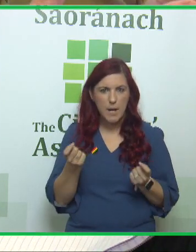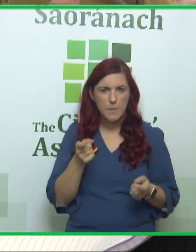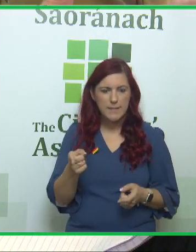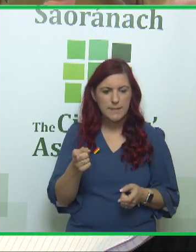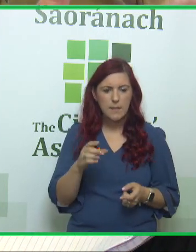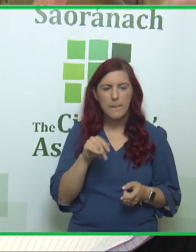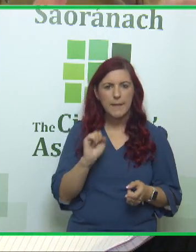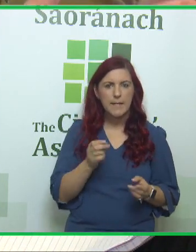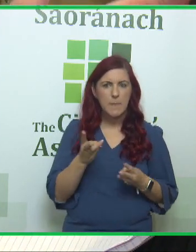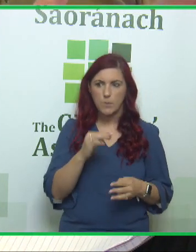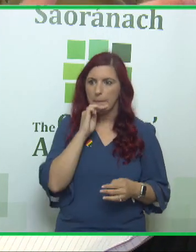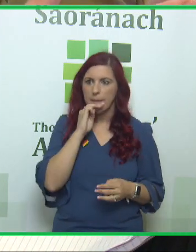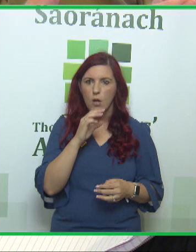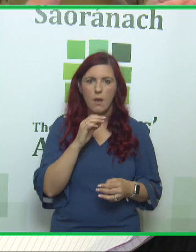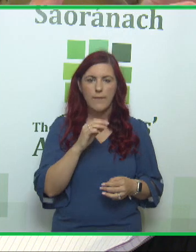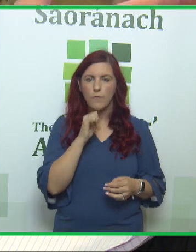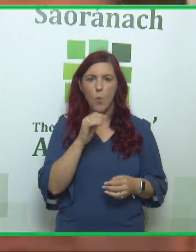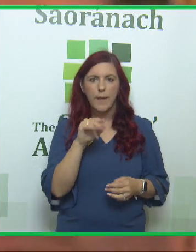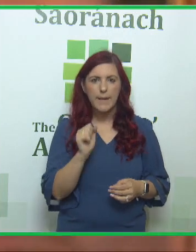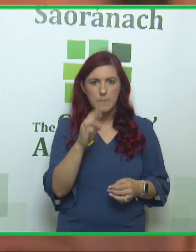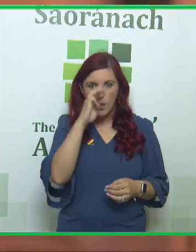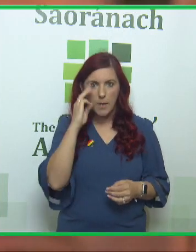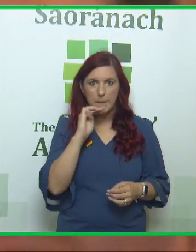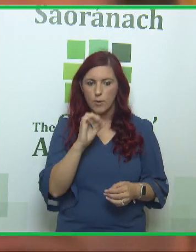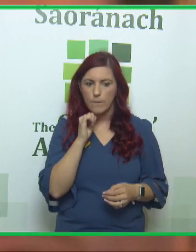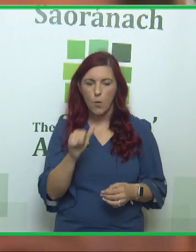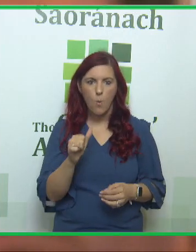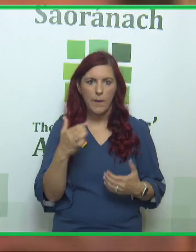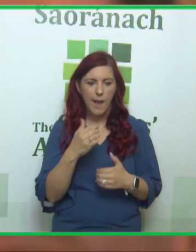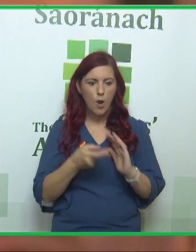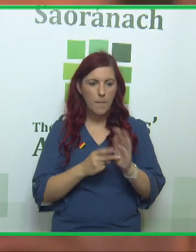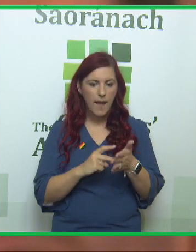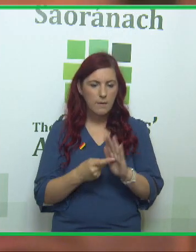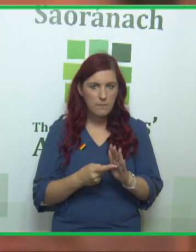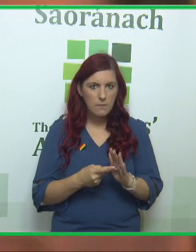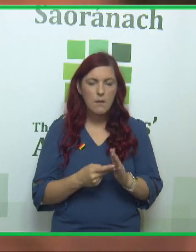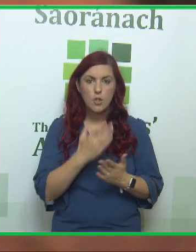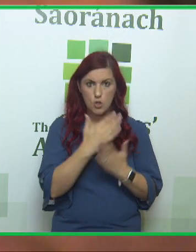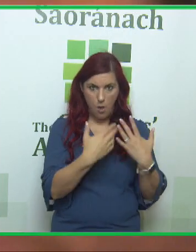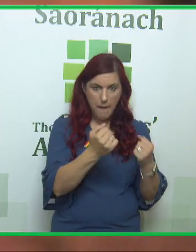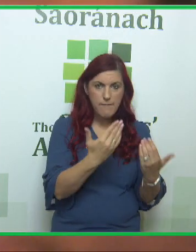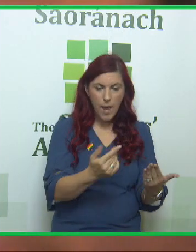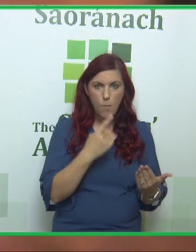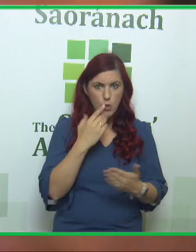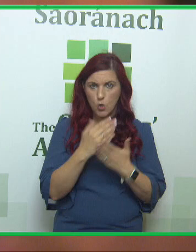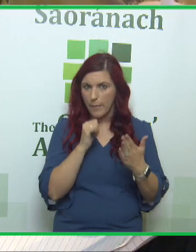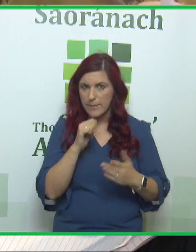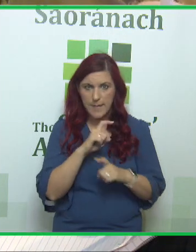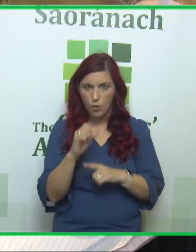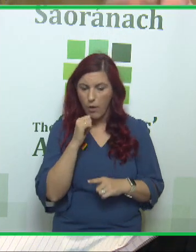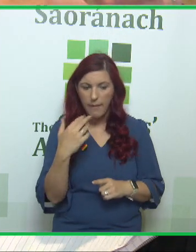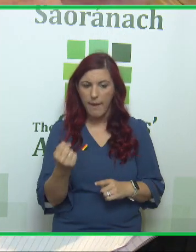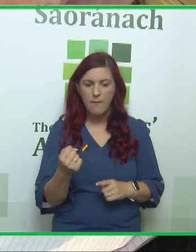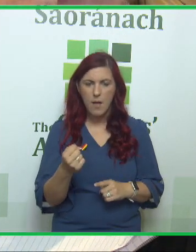means, there's no care planning. So a lot of people in clinics don't actually have a care plan. They do now in some of them, but to have a care plan makes a huge